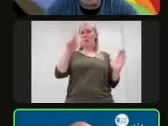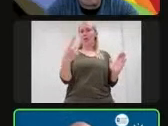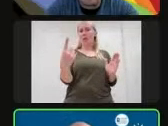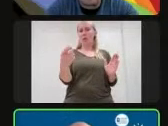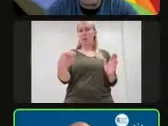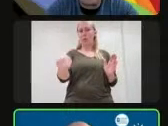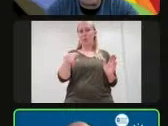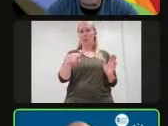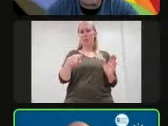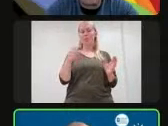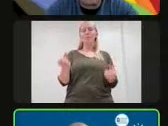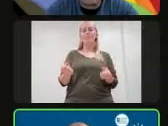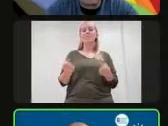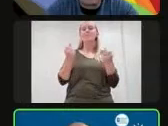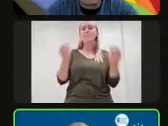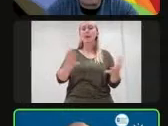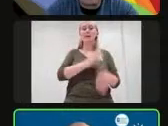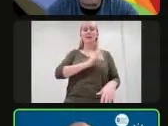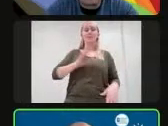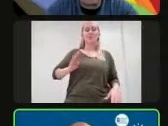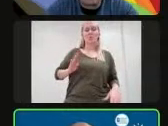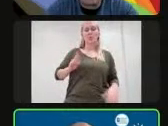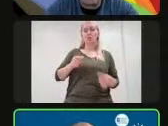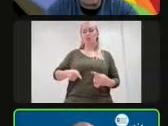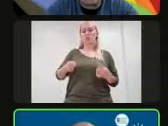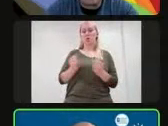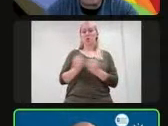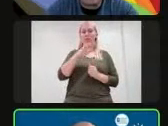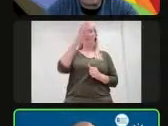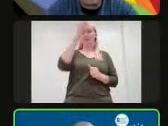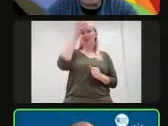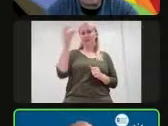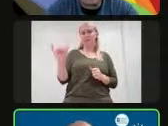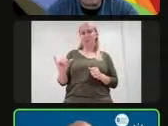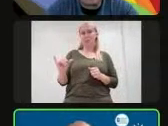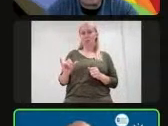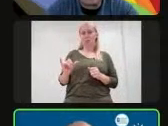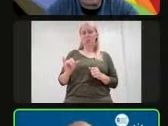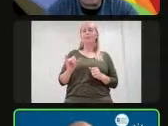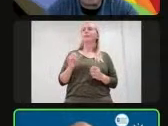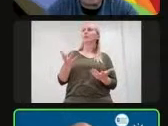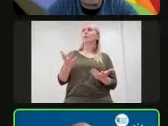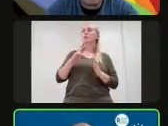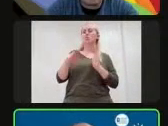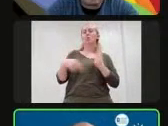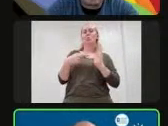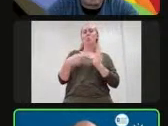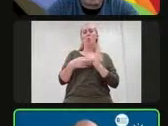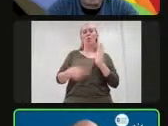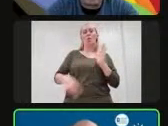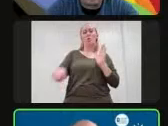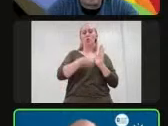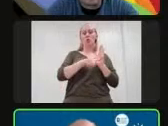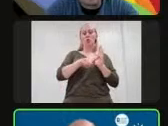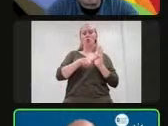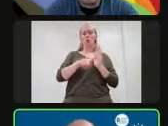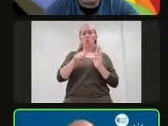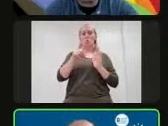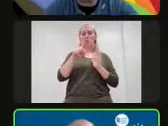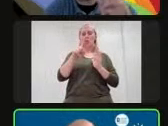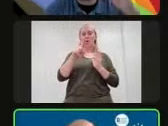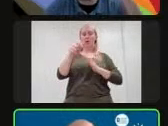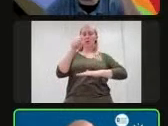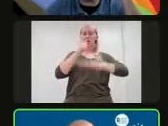A lot of boards, most boards struggle with this. It's a role that you are tasked under statute